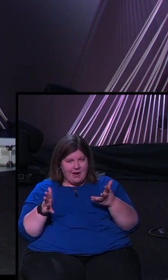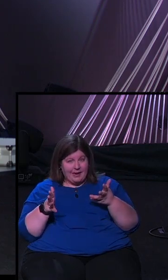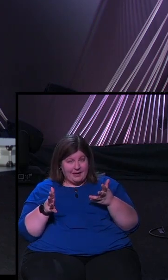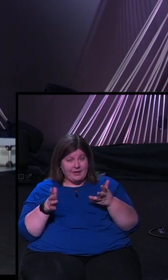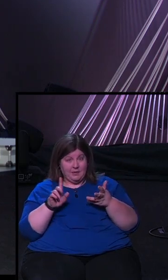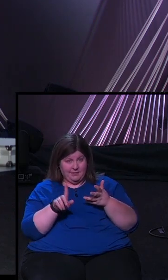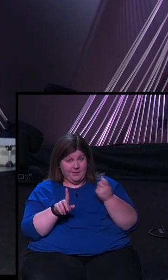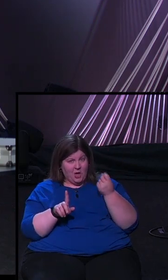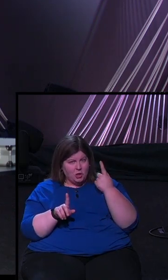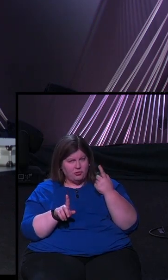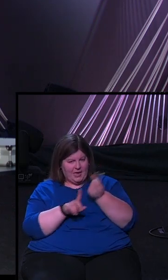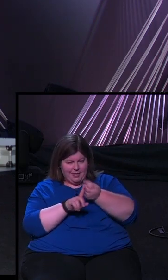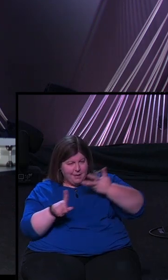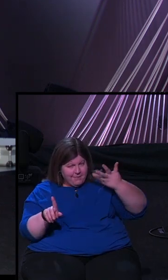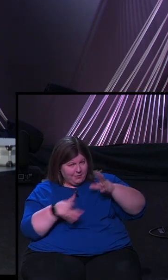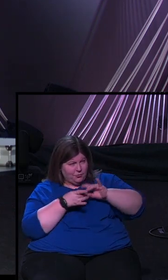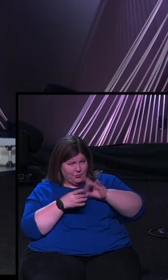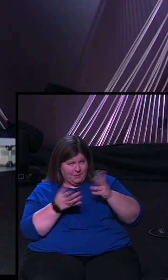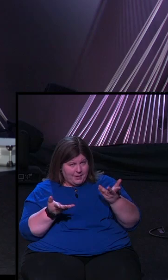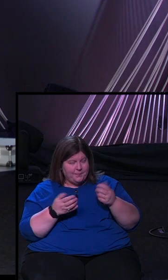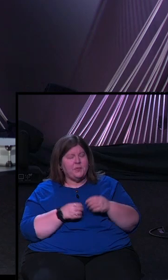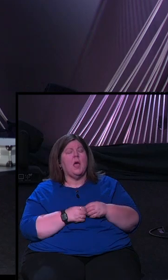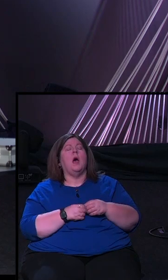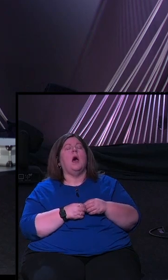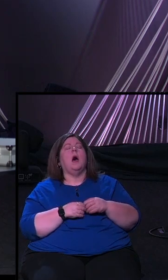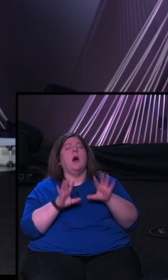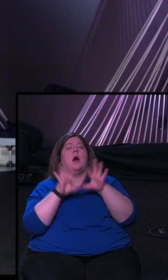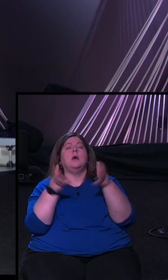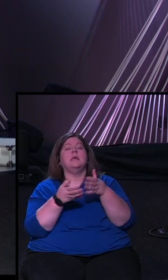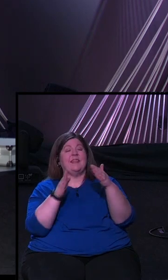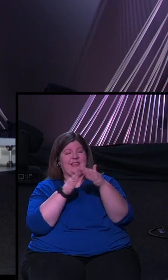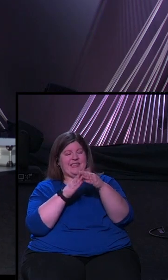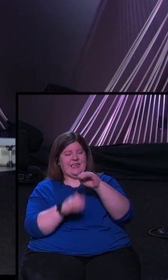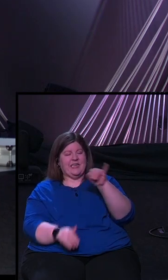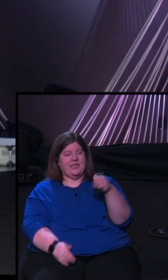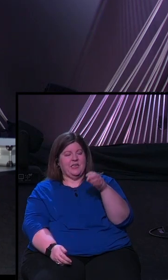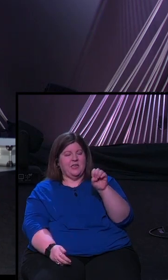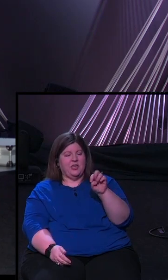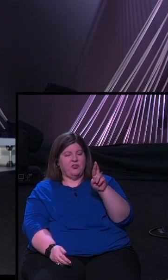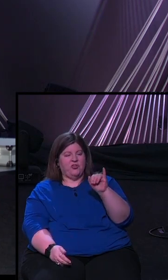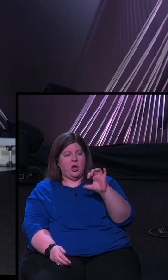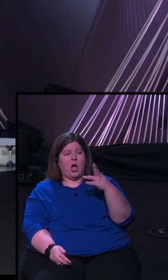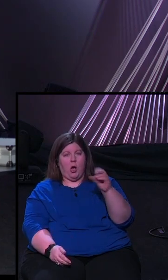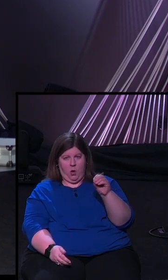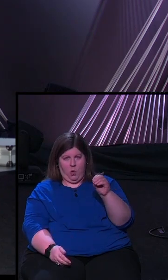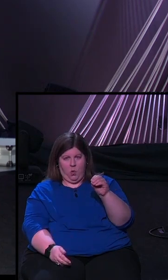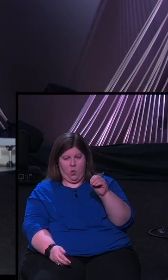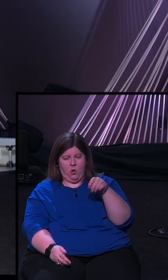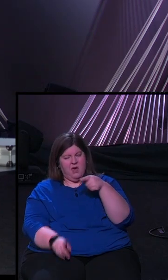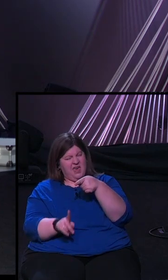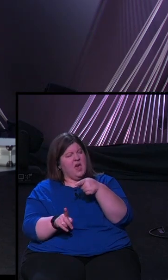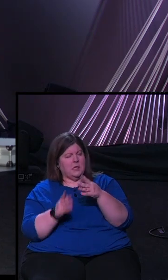understand to actually get the full amount out of this passage is this. The scene is Jericho. We're in this place called Jericho. Jericho was a wealthy